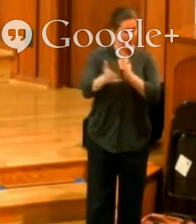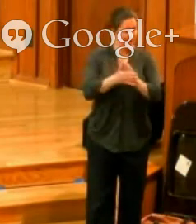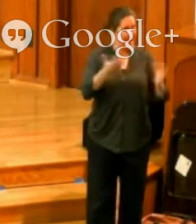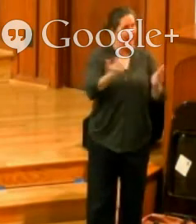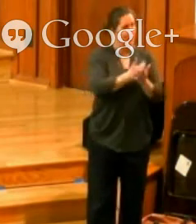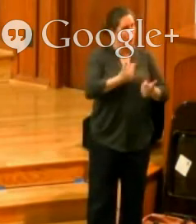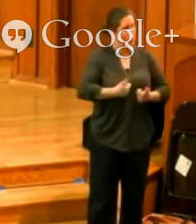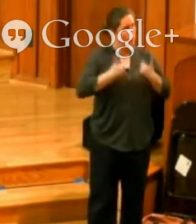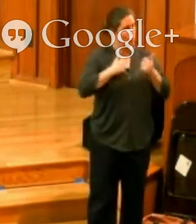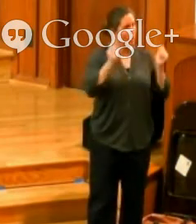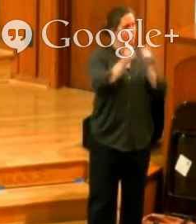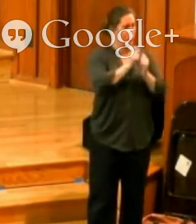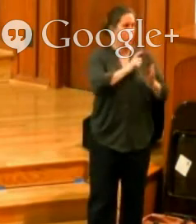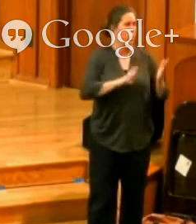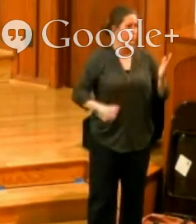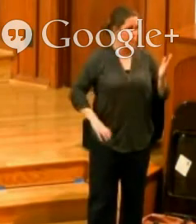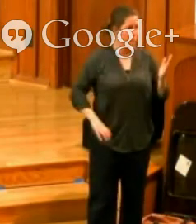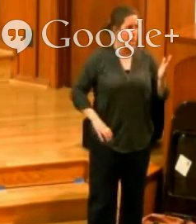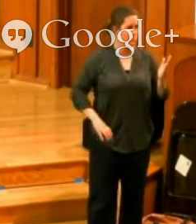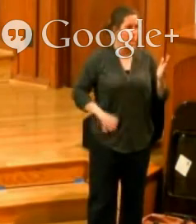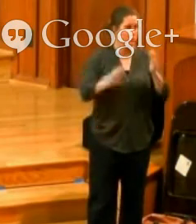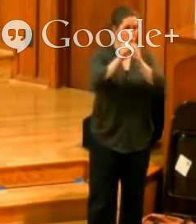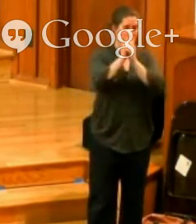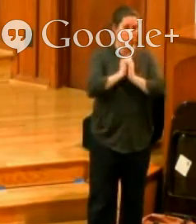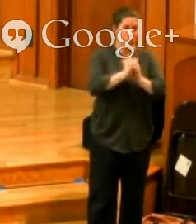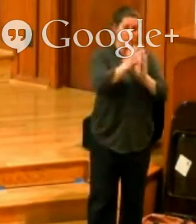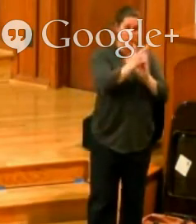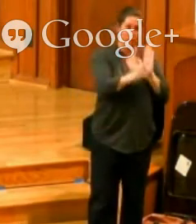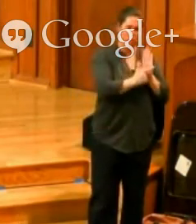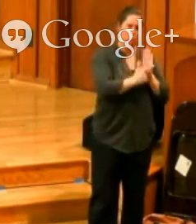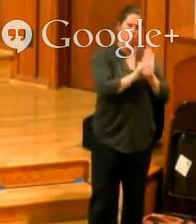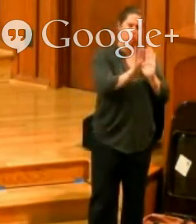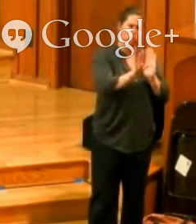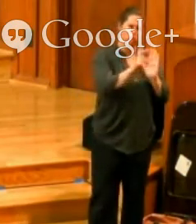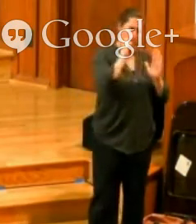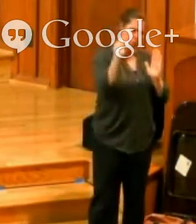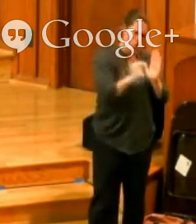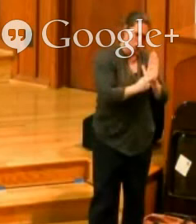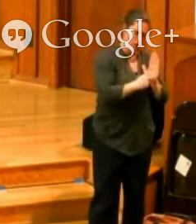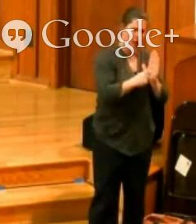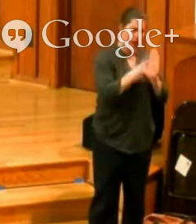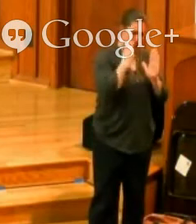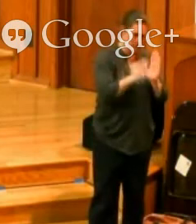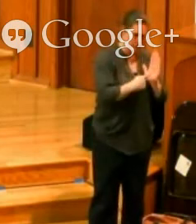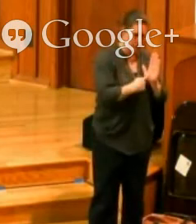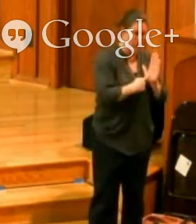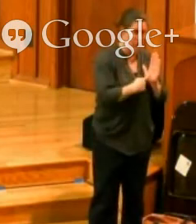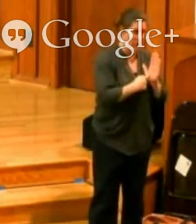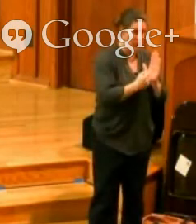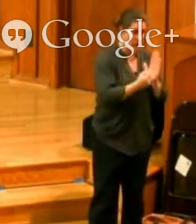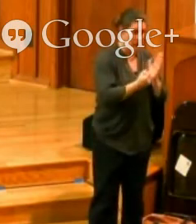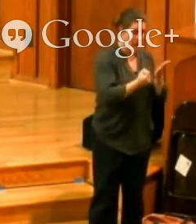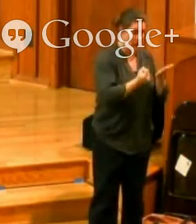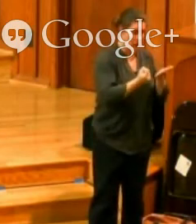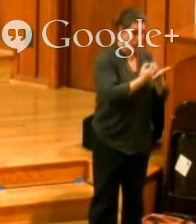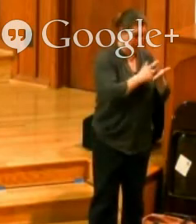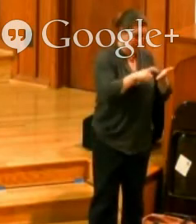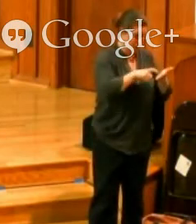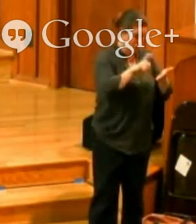Christ. We pray that we will give that law another chance, that we will look at it and we will see, is there anything in that law that should be done away